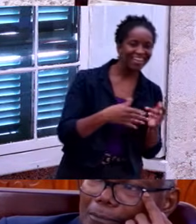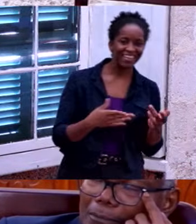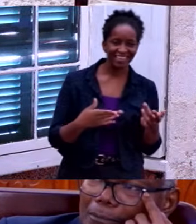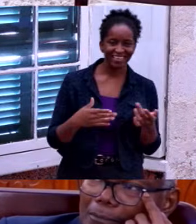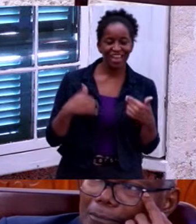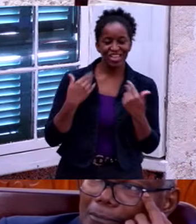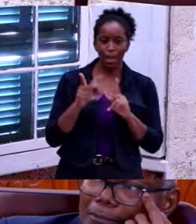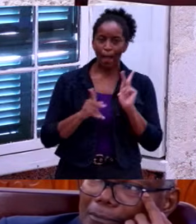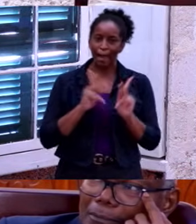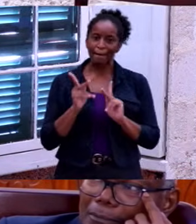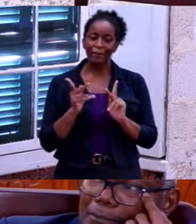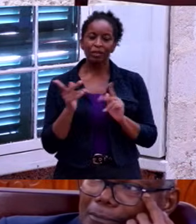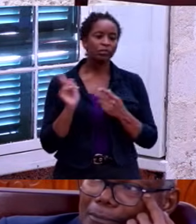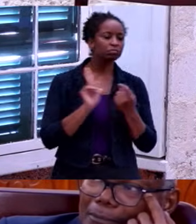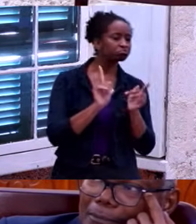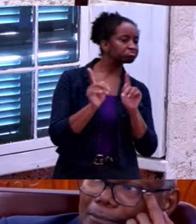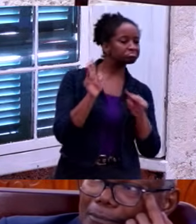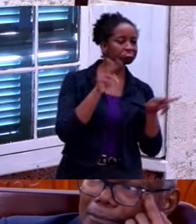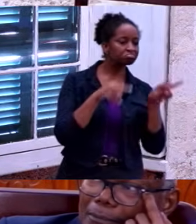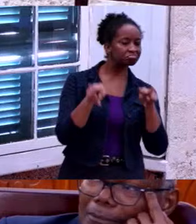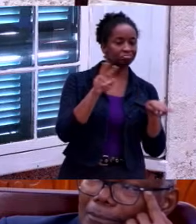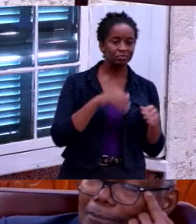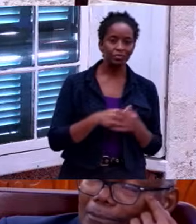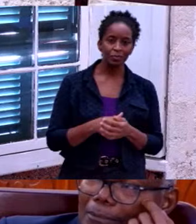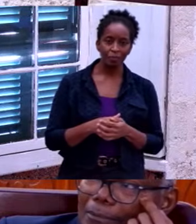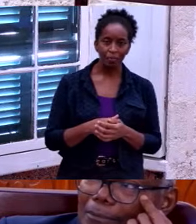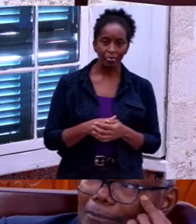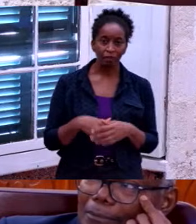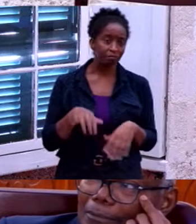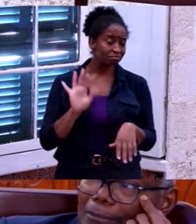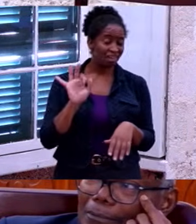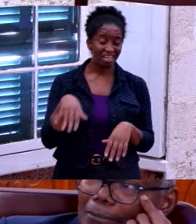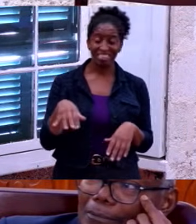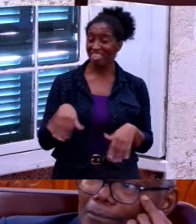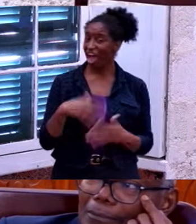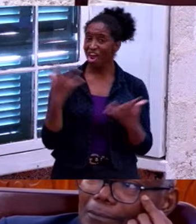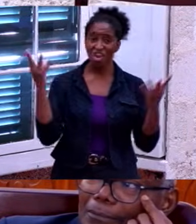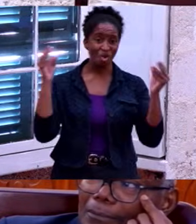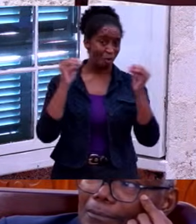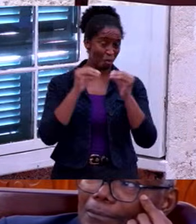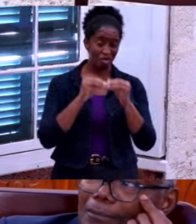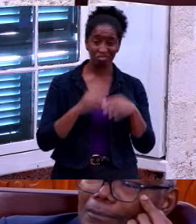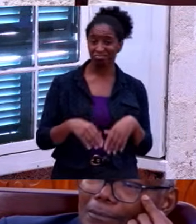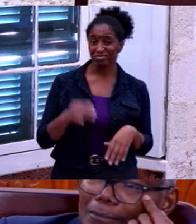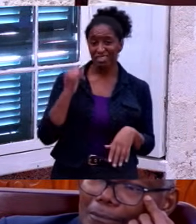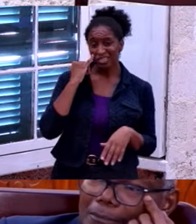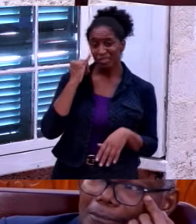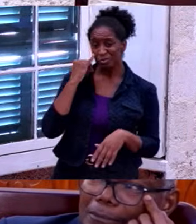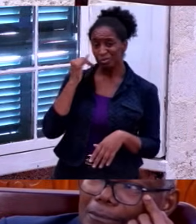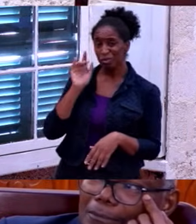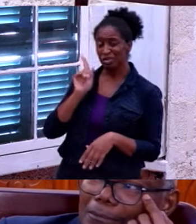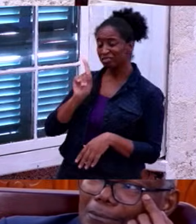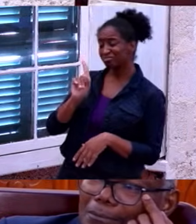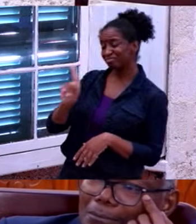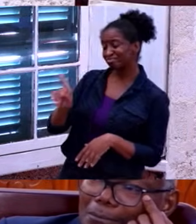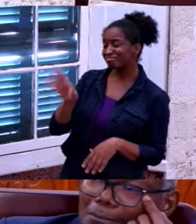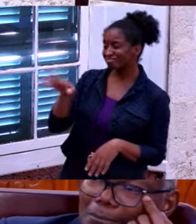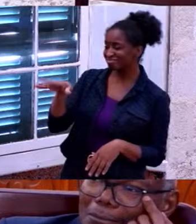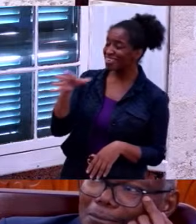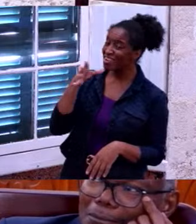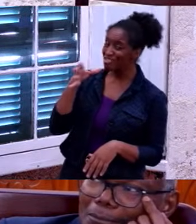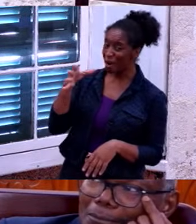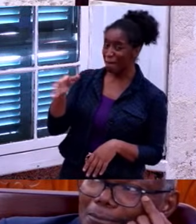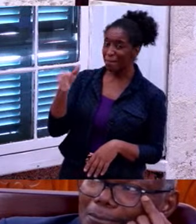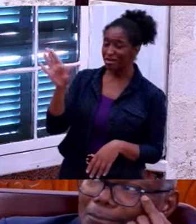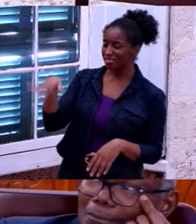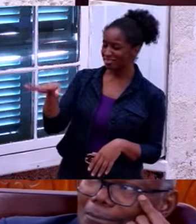that you couldn't get there. When you asked Granny then for George, Granny would say, "George? Oh, George had cricket. Well, you know, George was